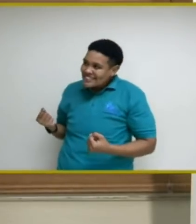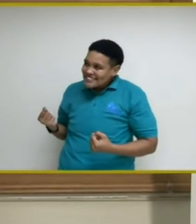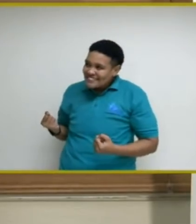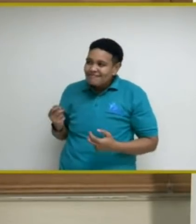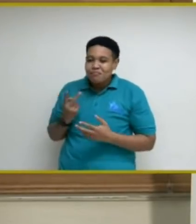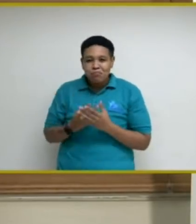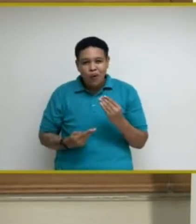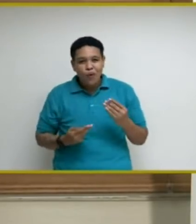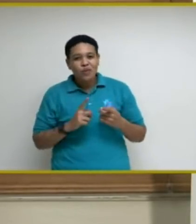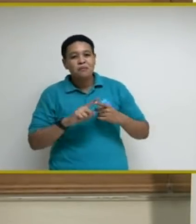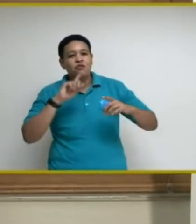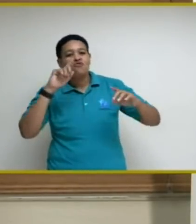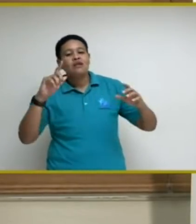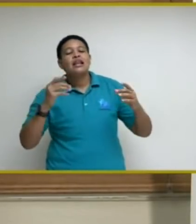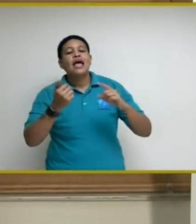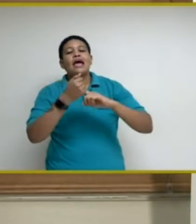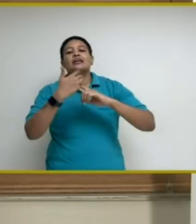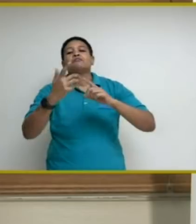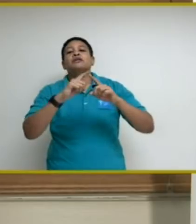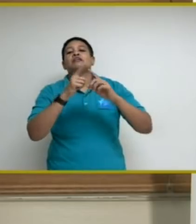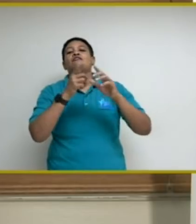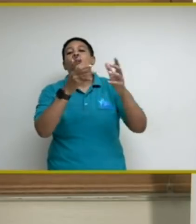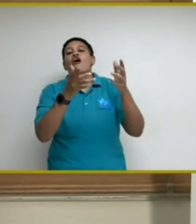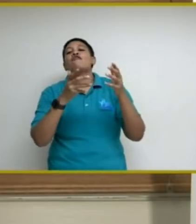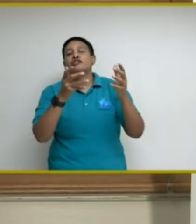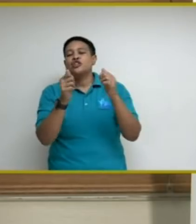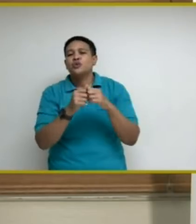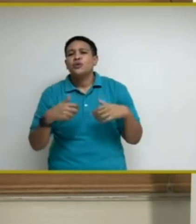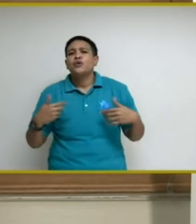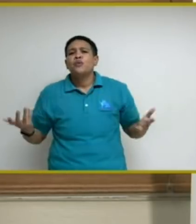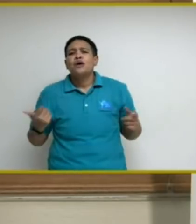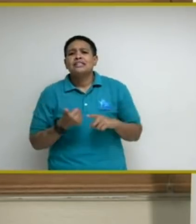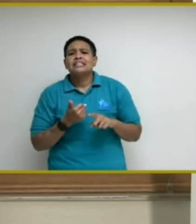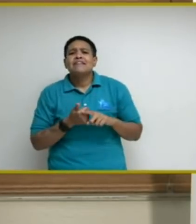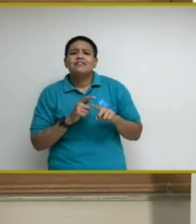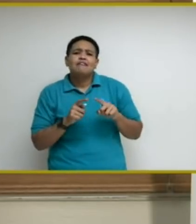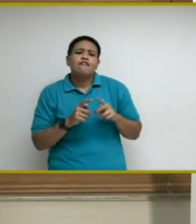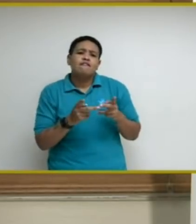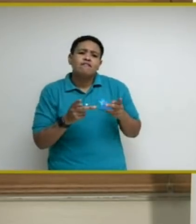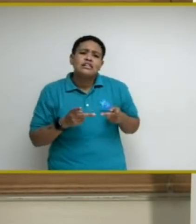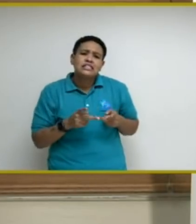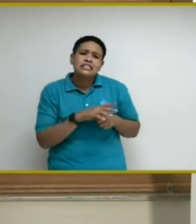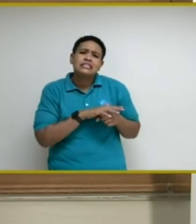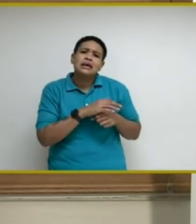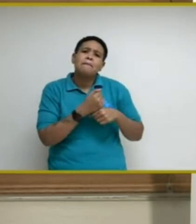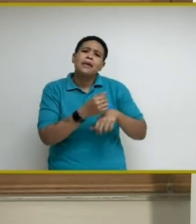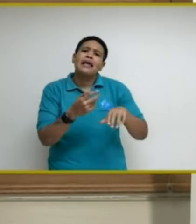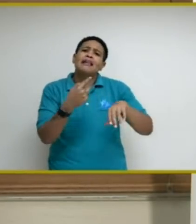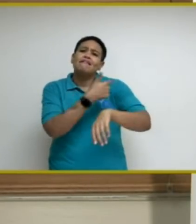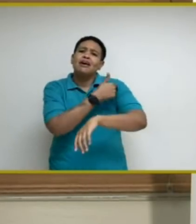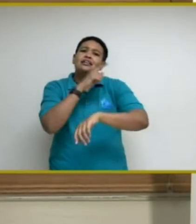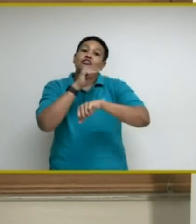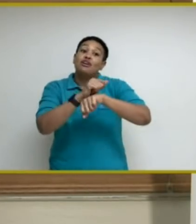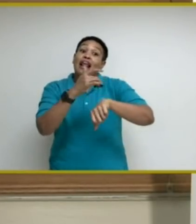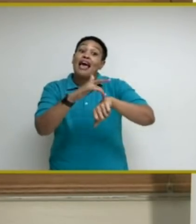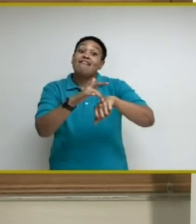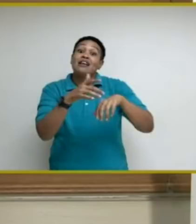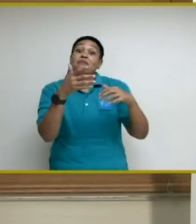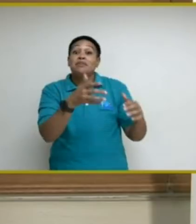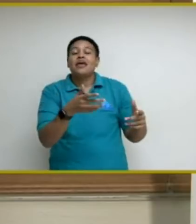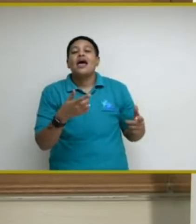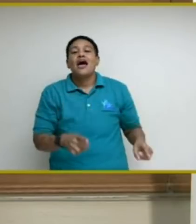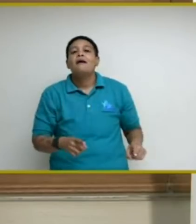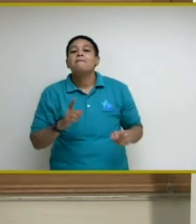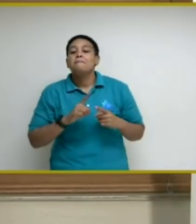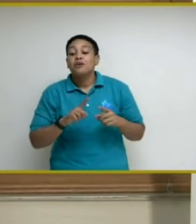also expands to conversations with the facility which made the vaccines available in the first place,